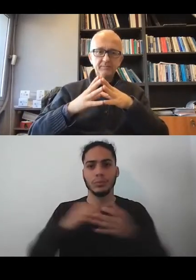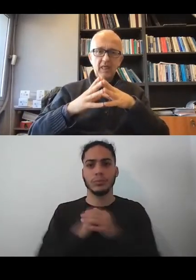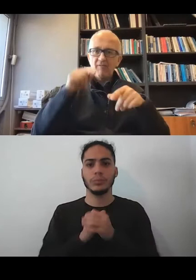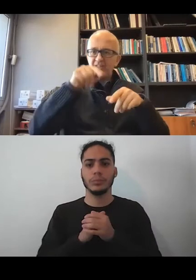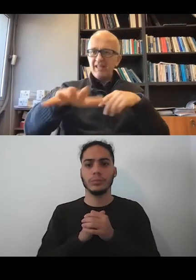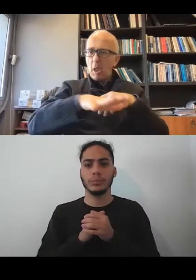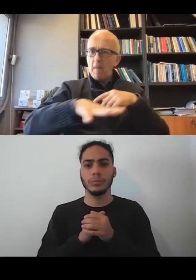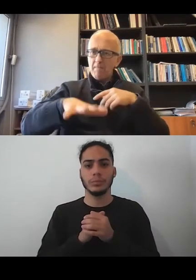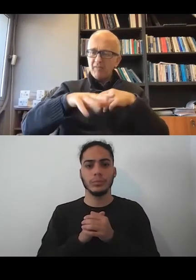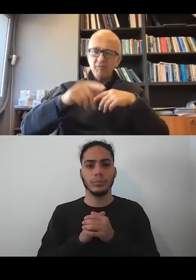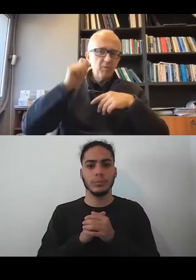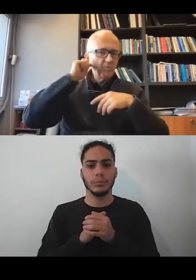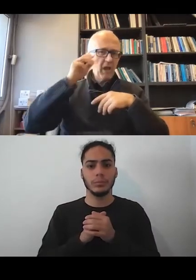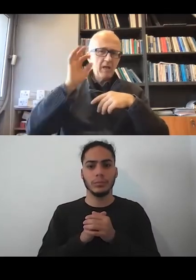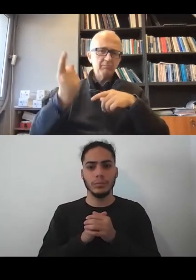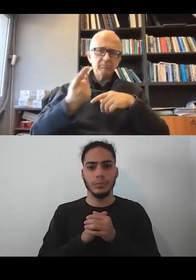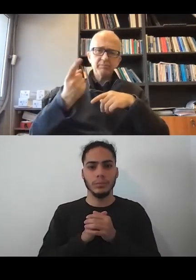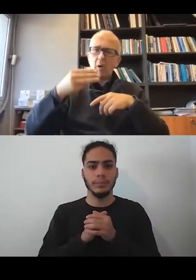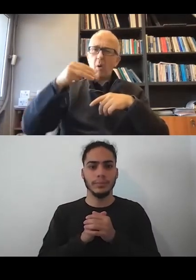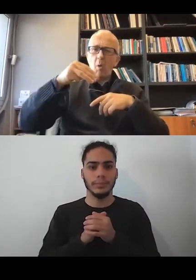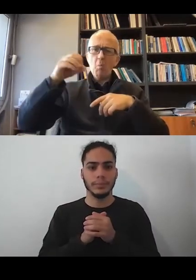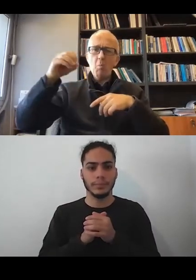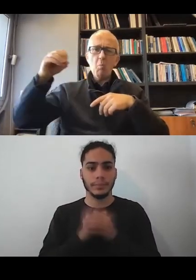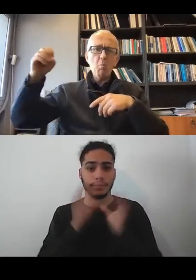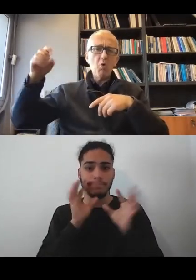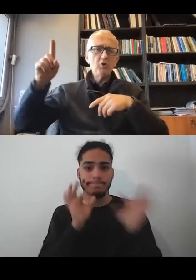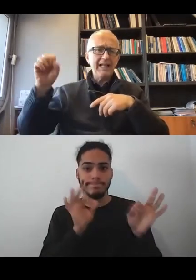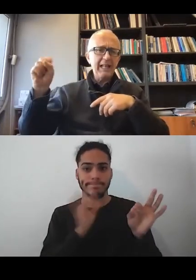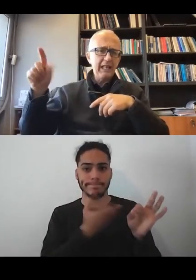and it looks like that.